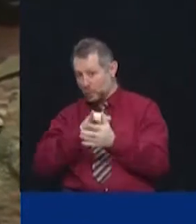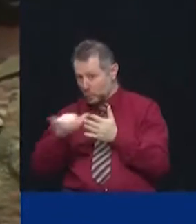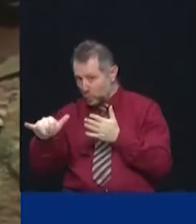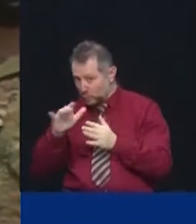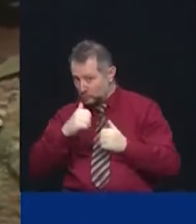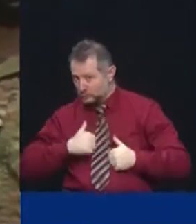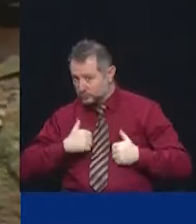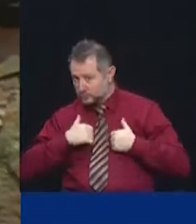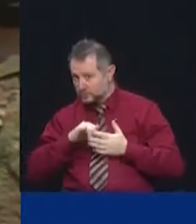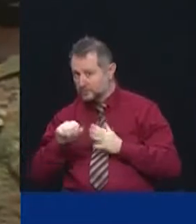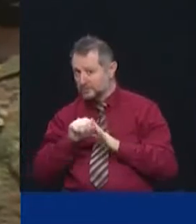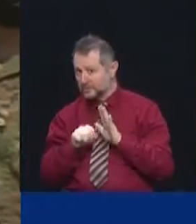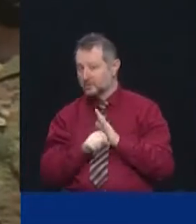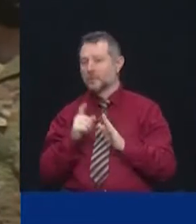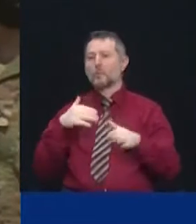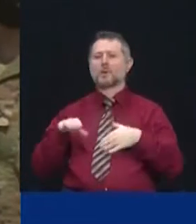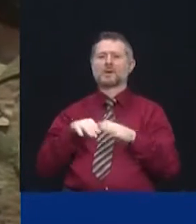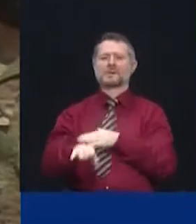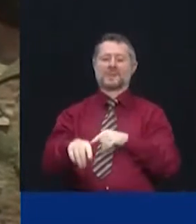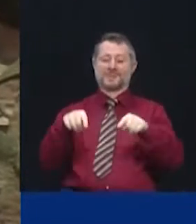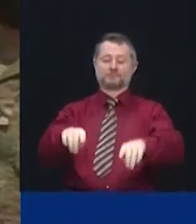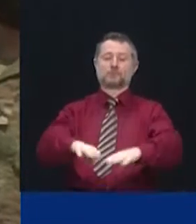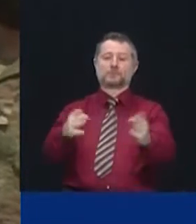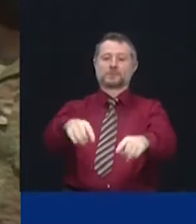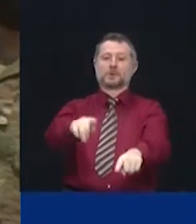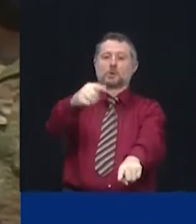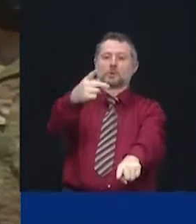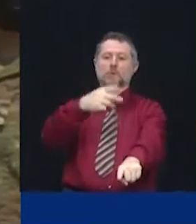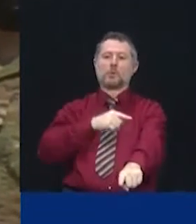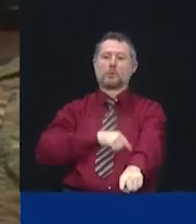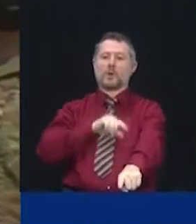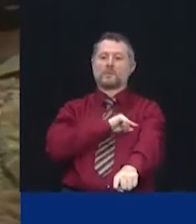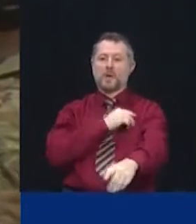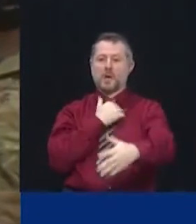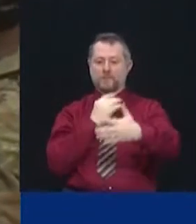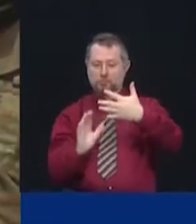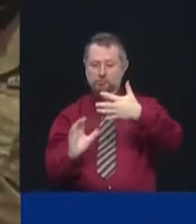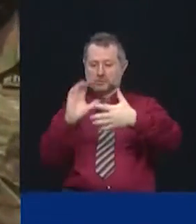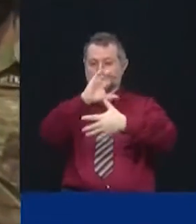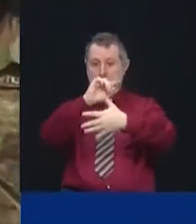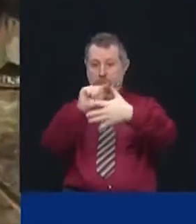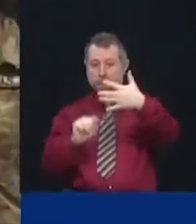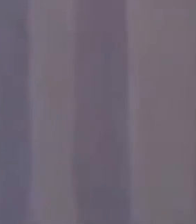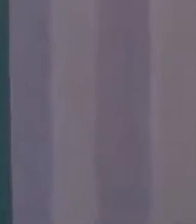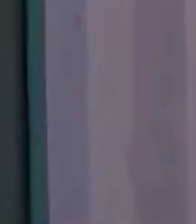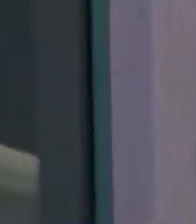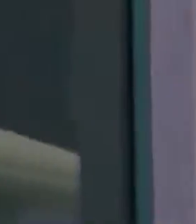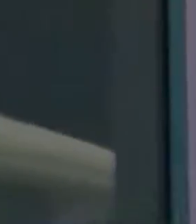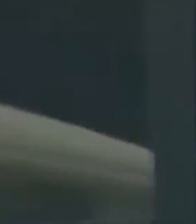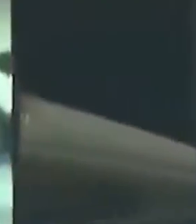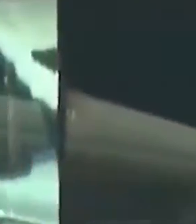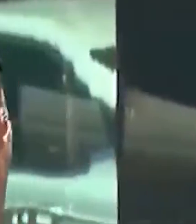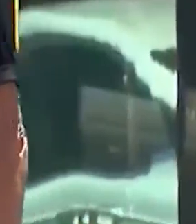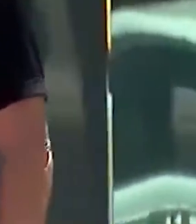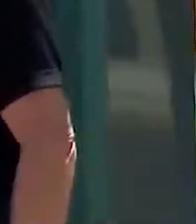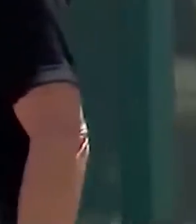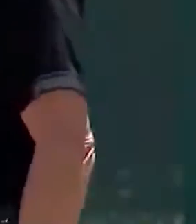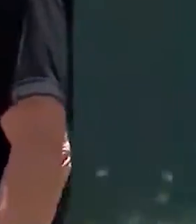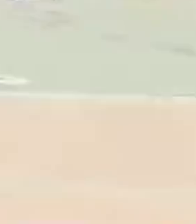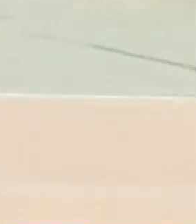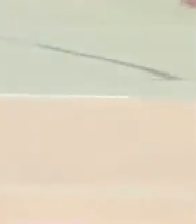on Thursday and you are eligible for a vaccine. Meanwhile, the governor also announced